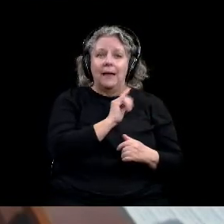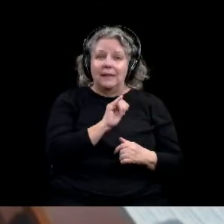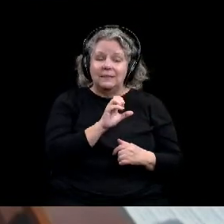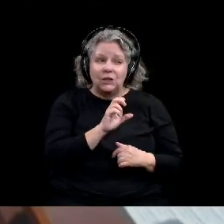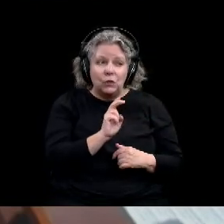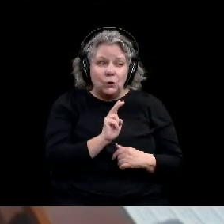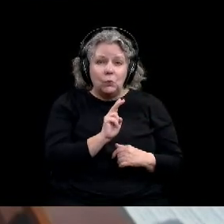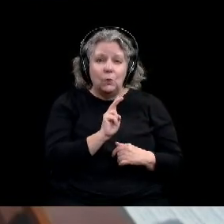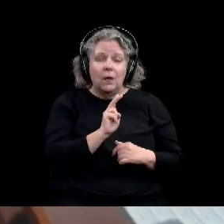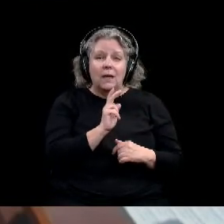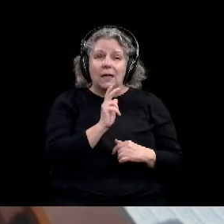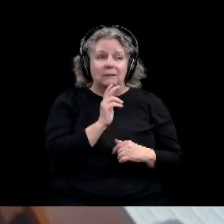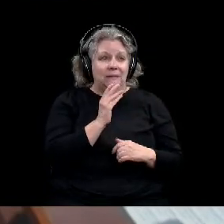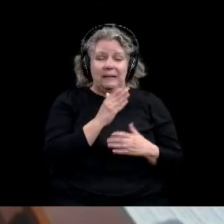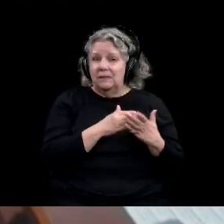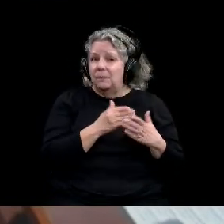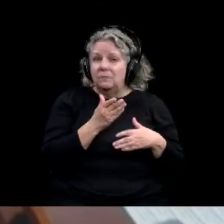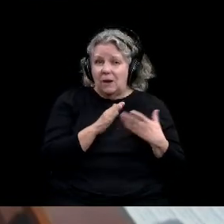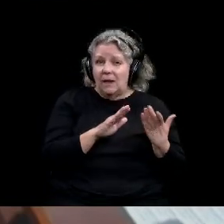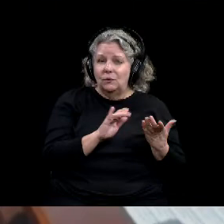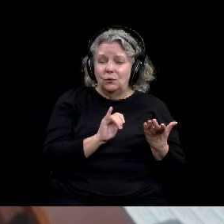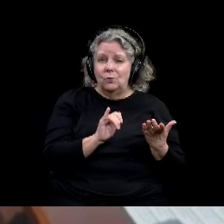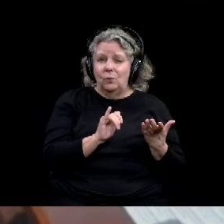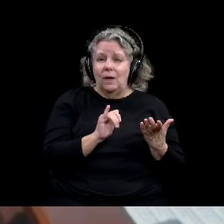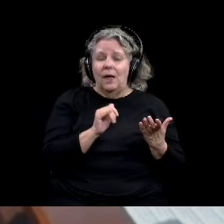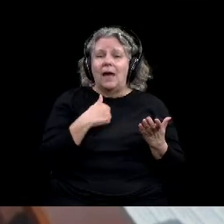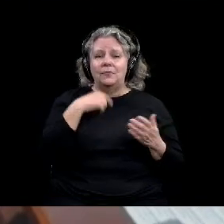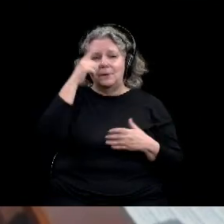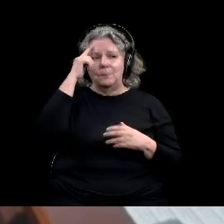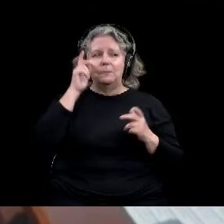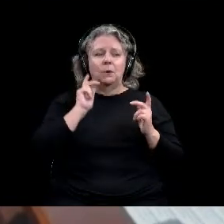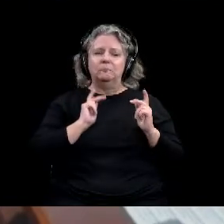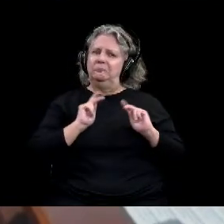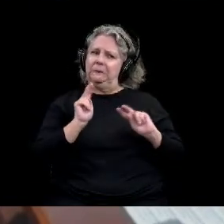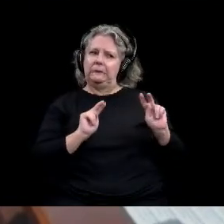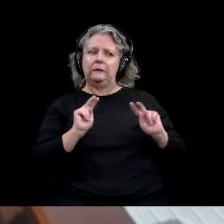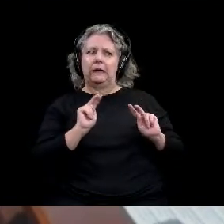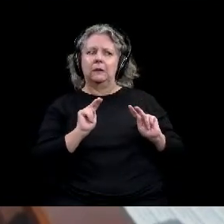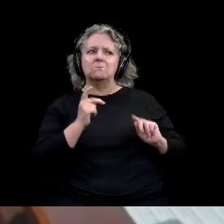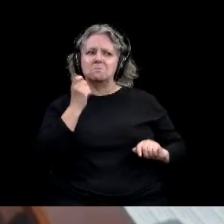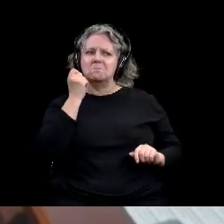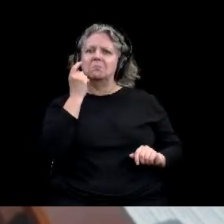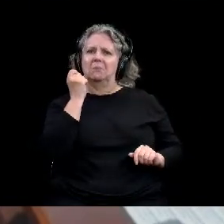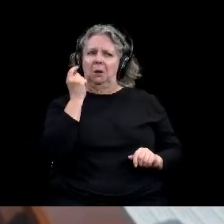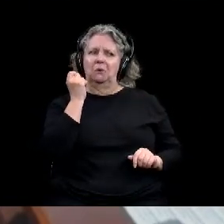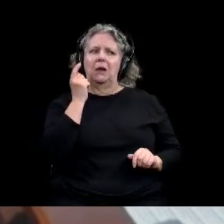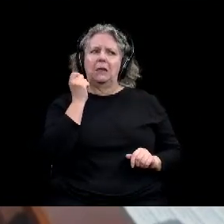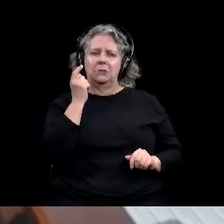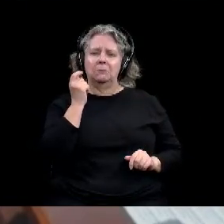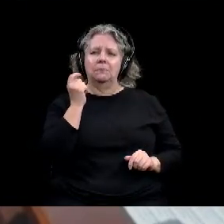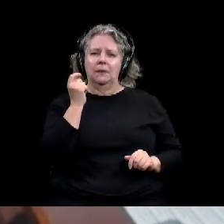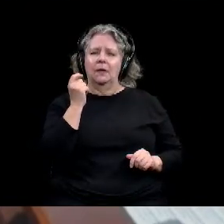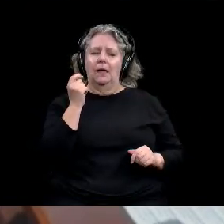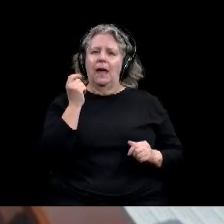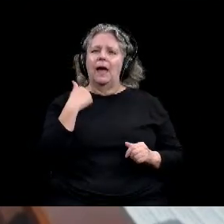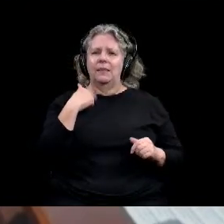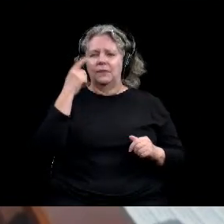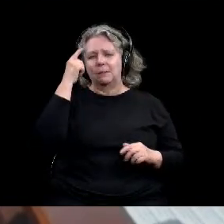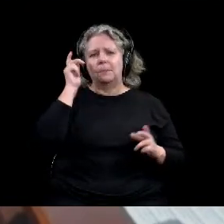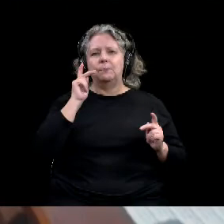can appreciate all that. Certainly everyone understands the impact on their day-to-day activity, wearing a mask, limiting